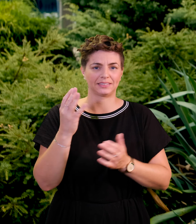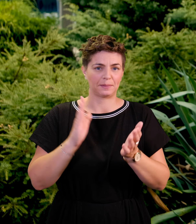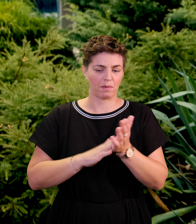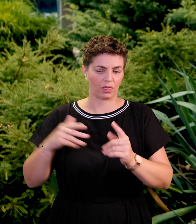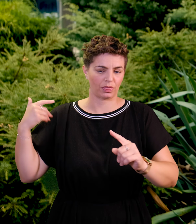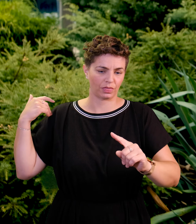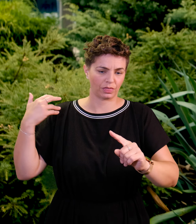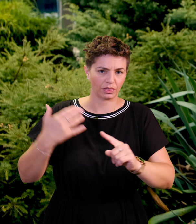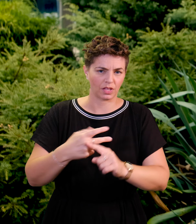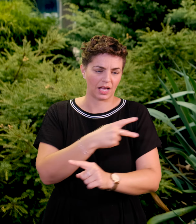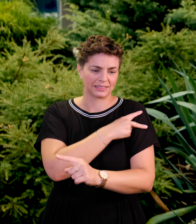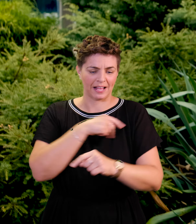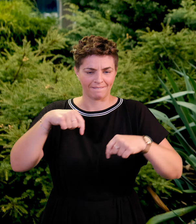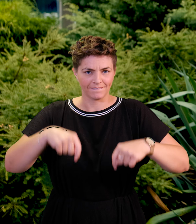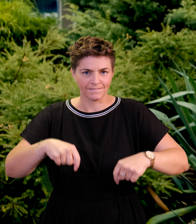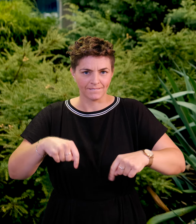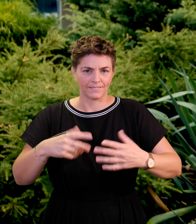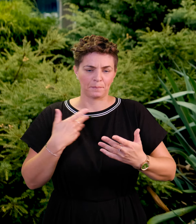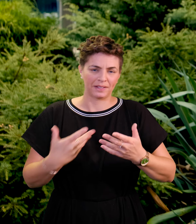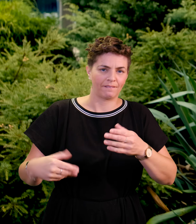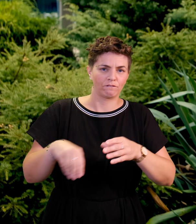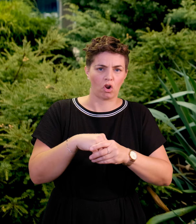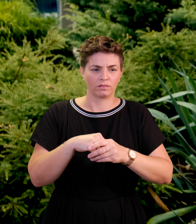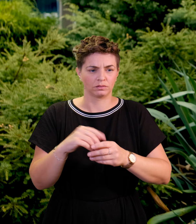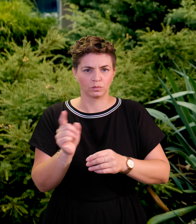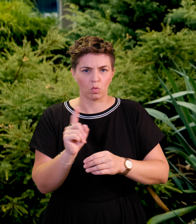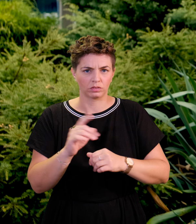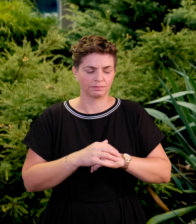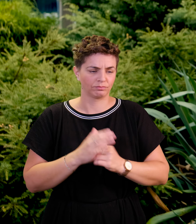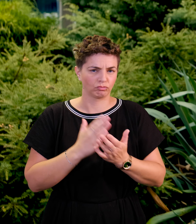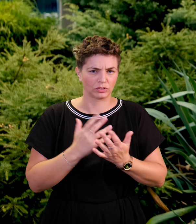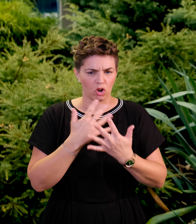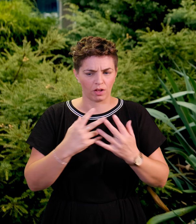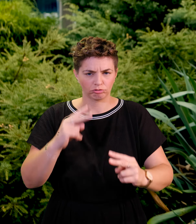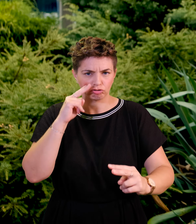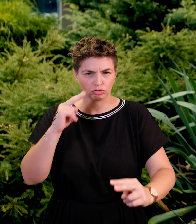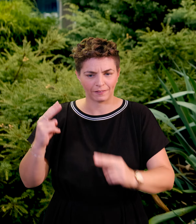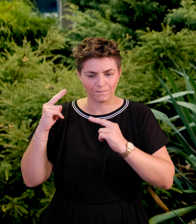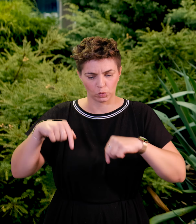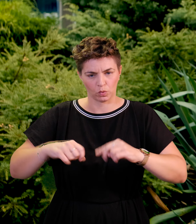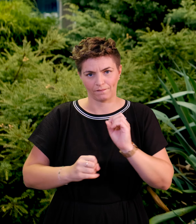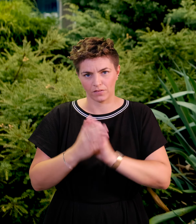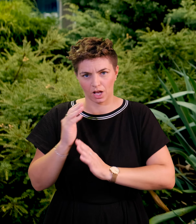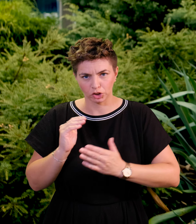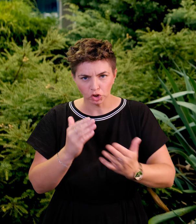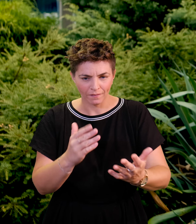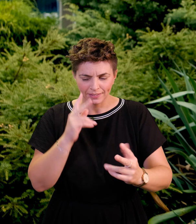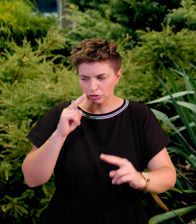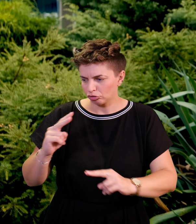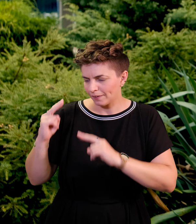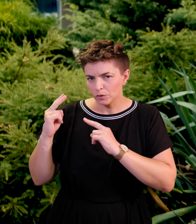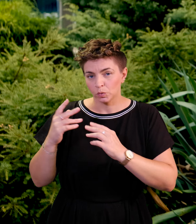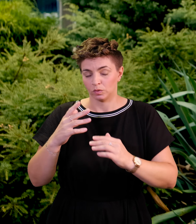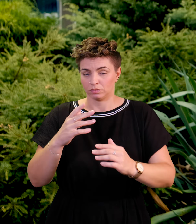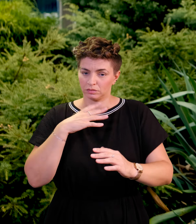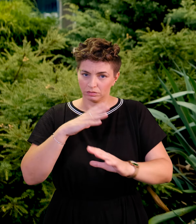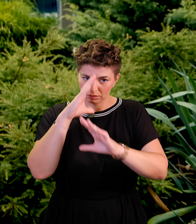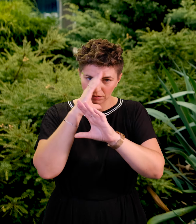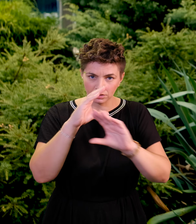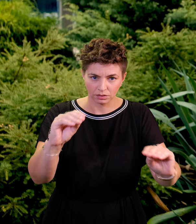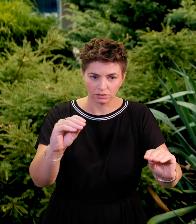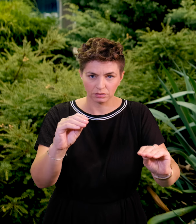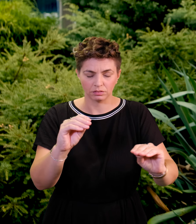months, staff in the organisation have been taking part in some fundamental reviews of the organisation. And I need to